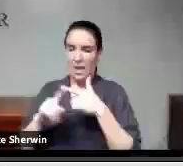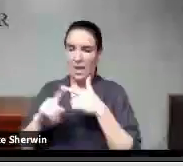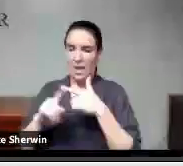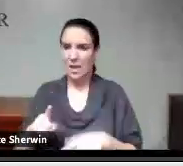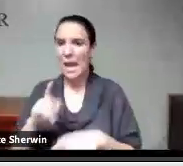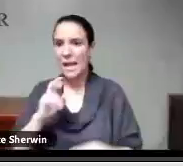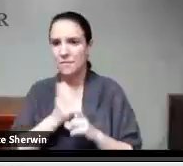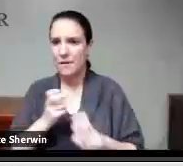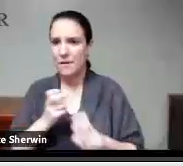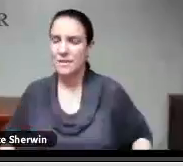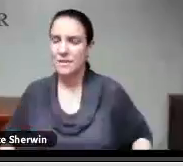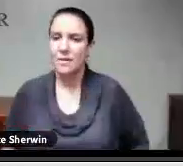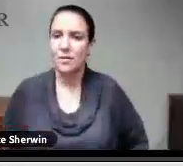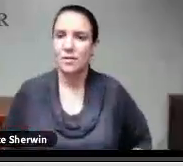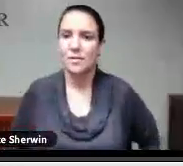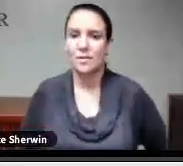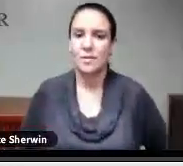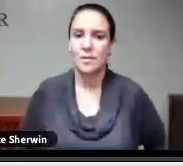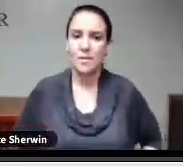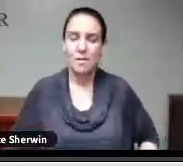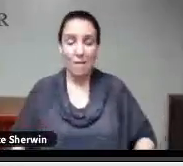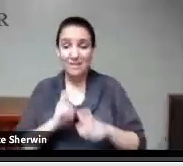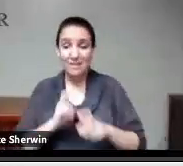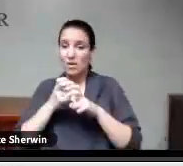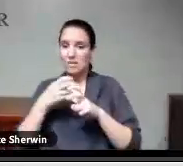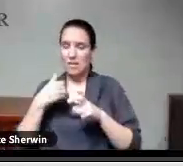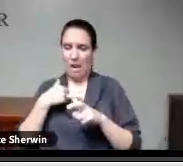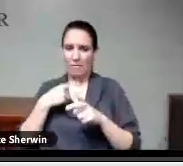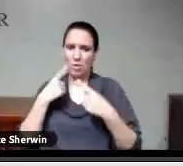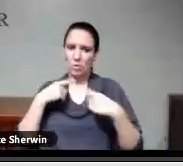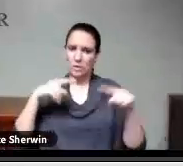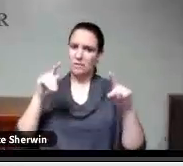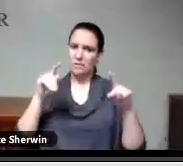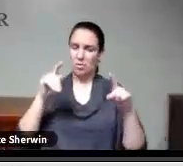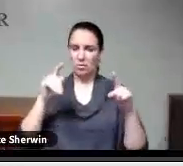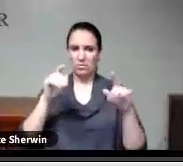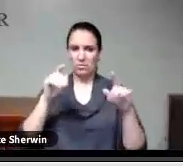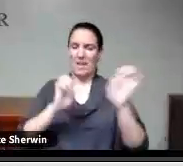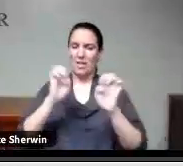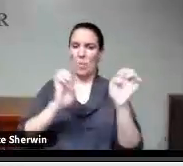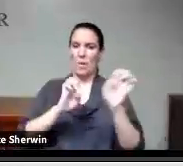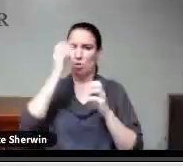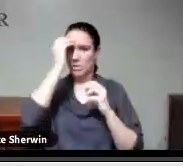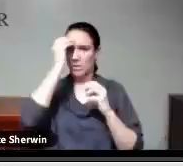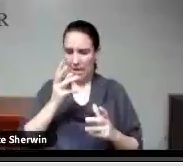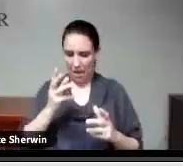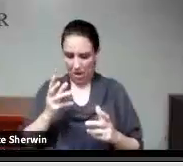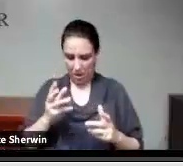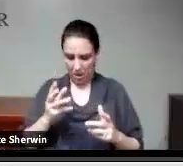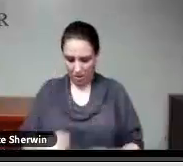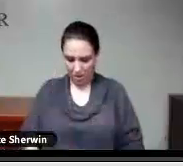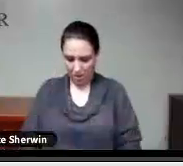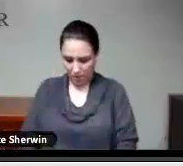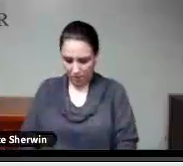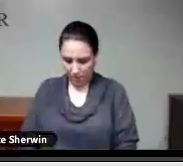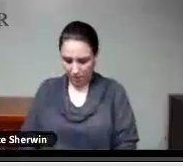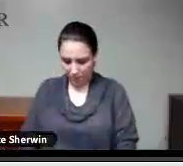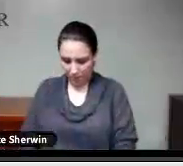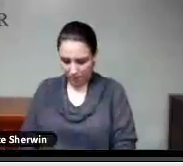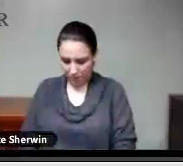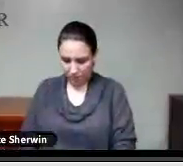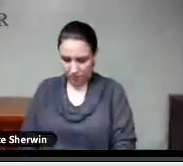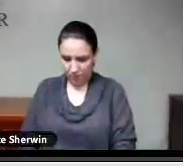have satisfying evaluation data that allows you to really feel like you're having breakthrough